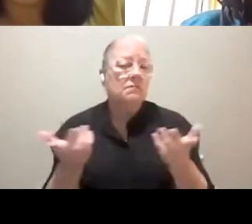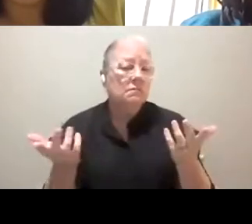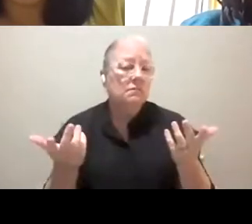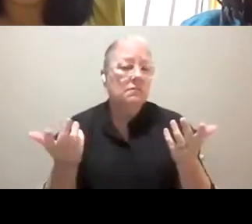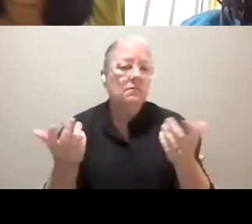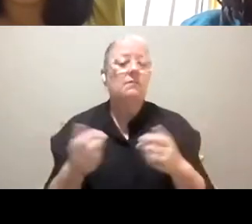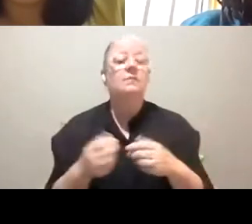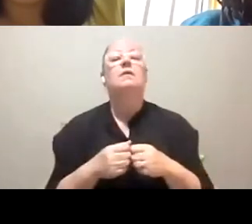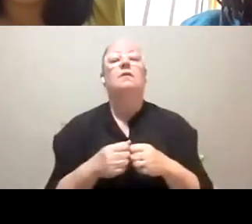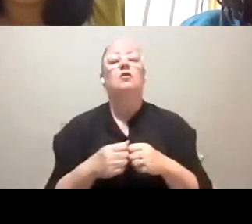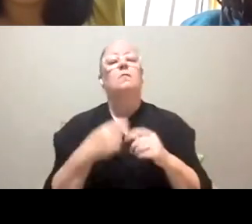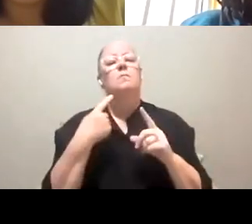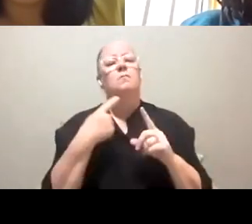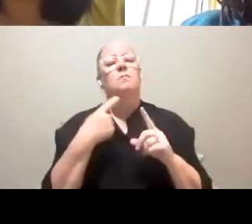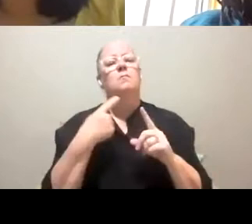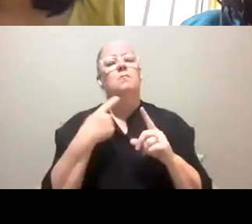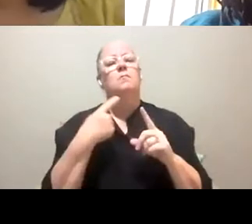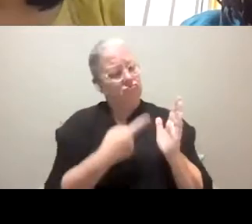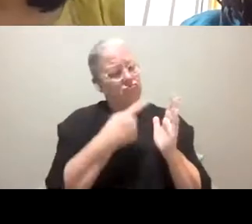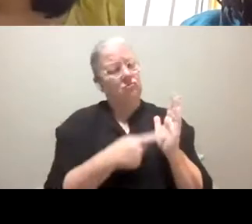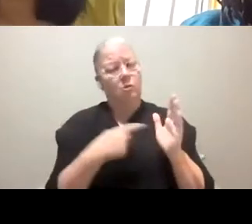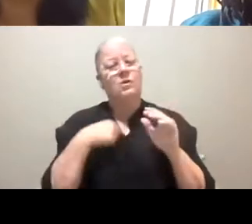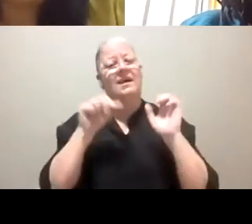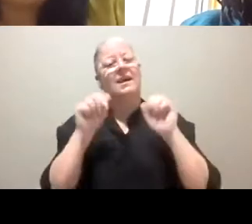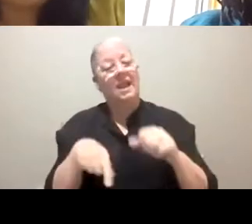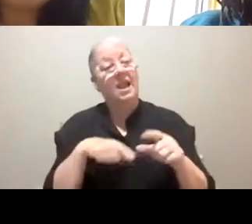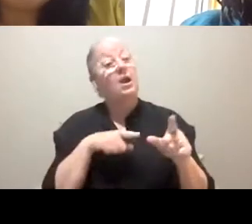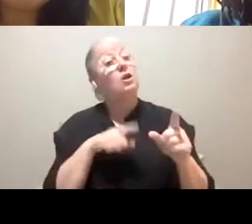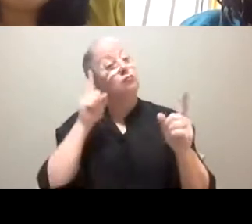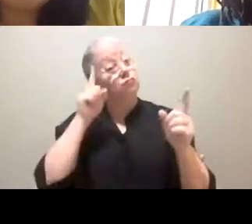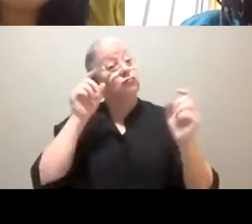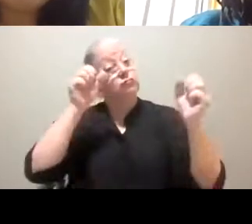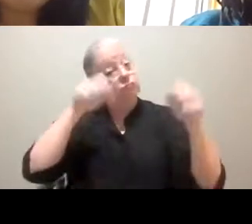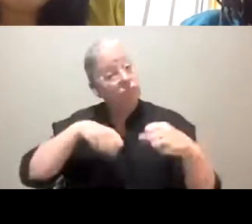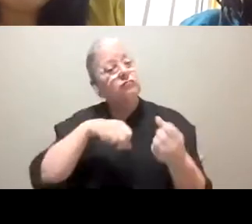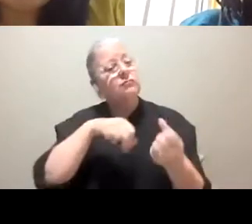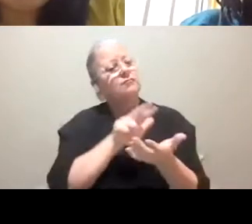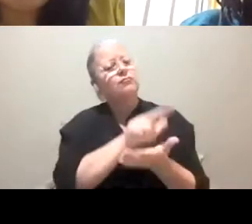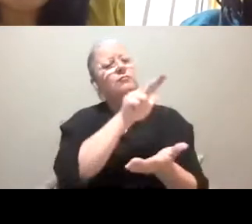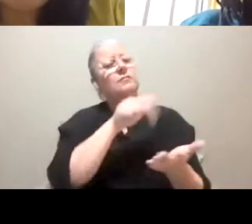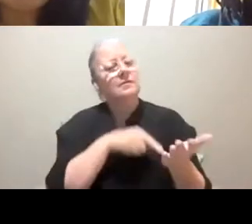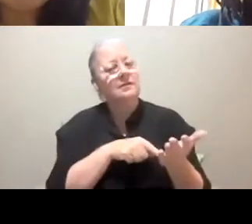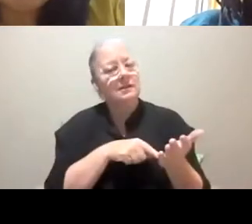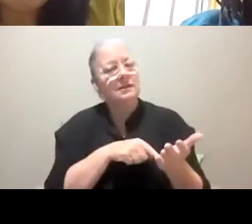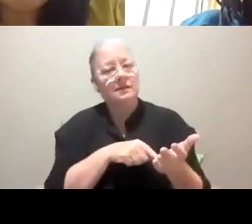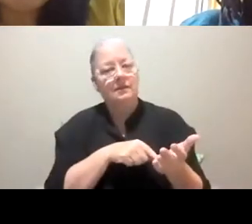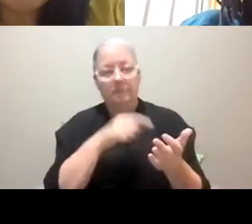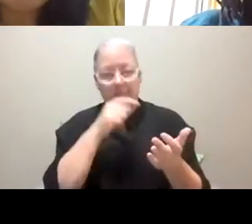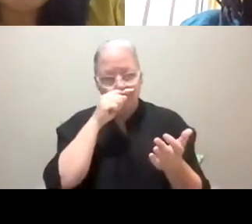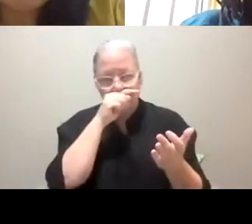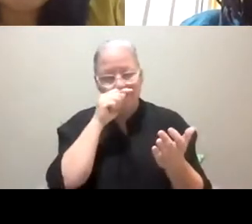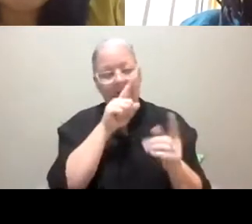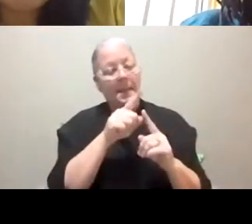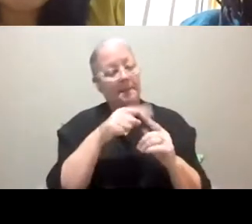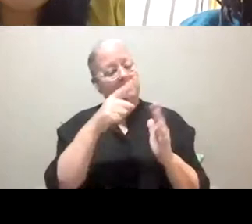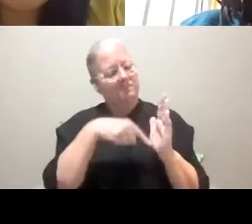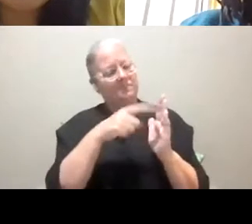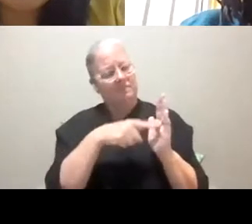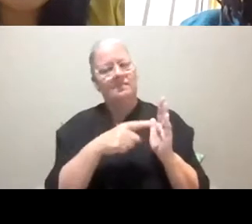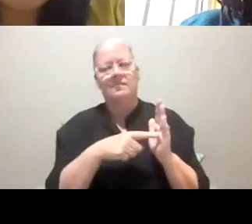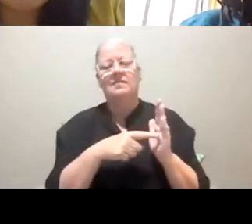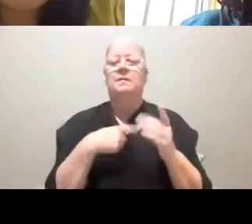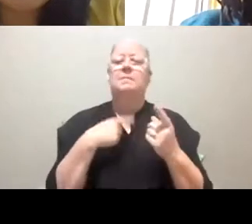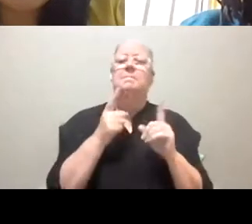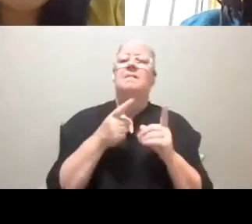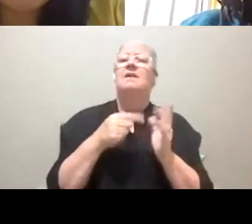funded so that we can, so that it is, because it is a human right that needs to be addressed. So that's where, that